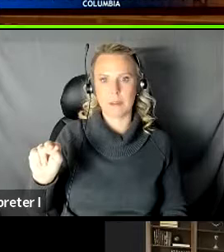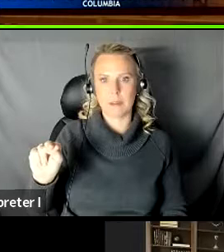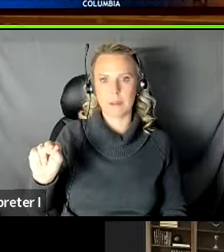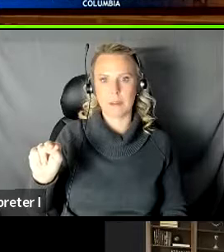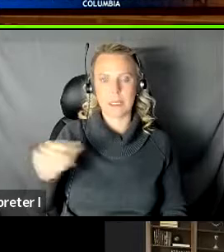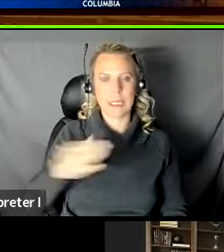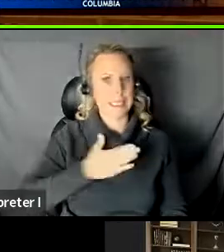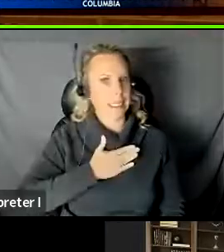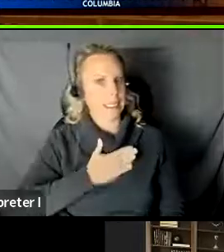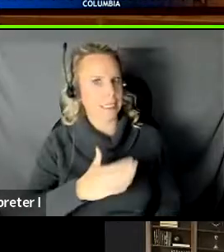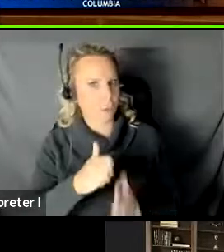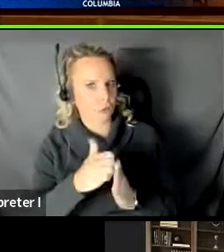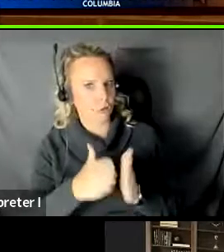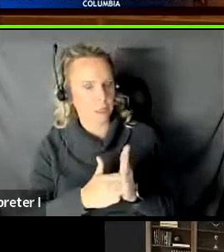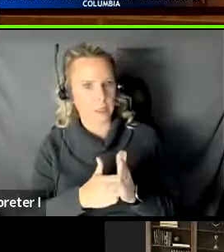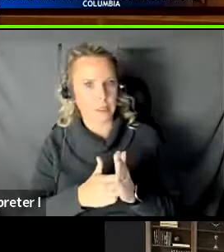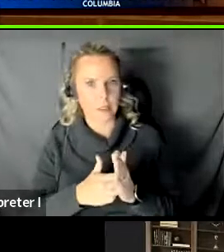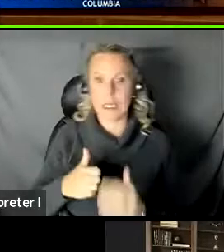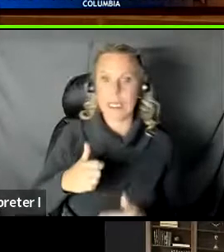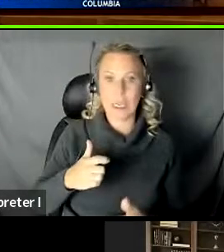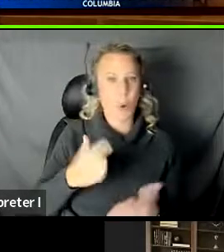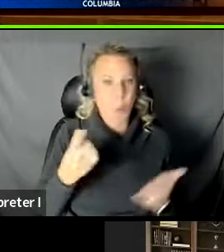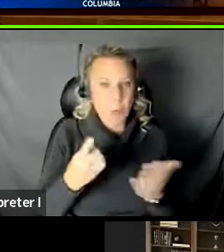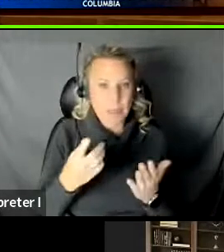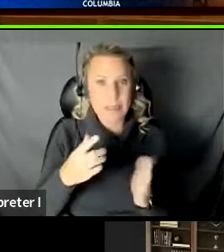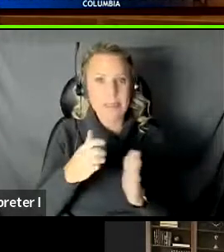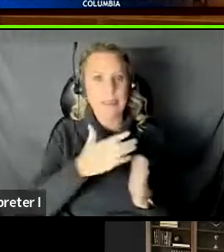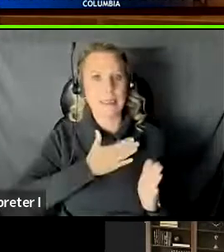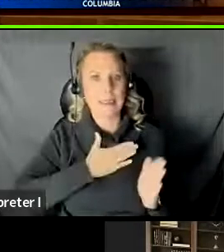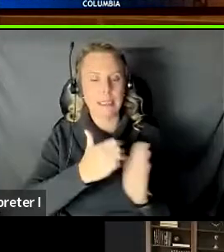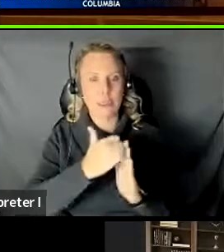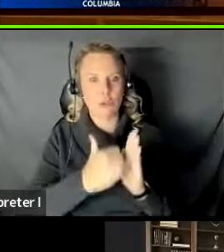consent agenda. Consent agenda.